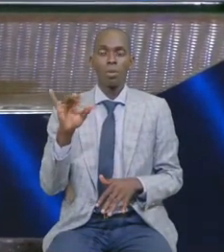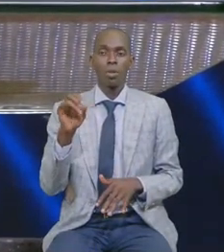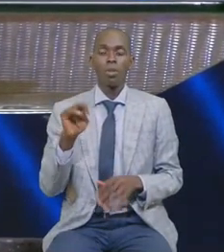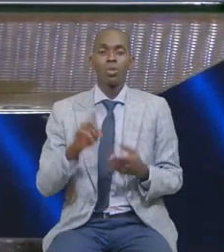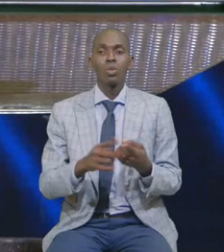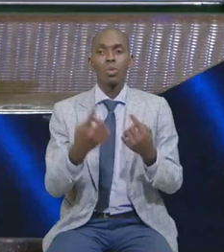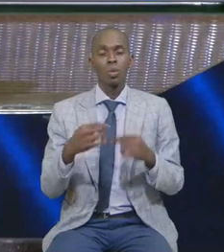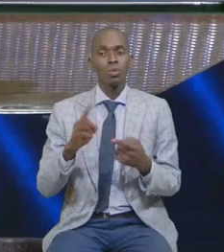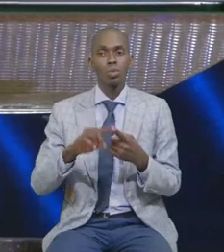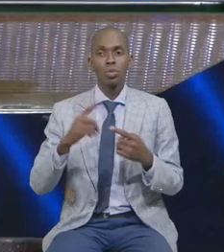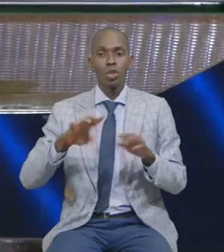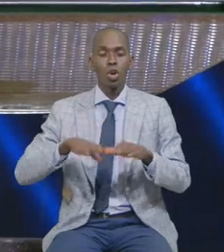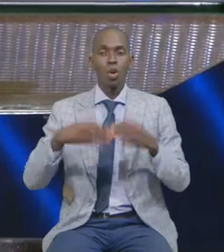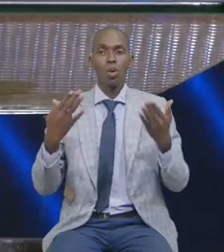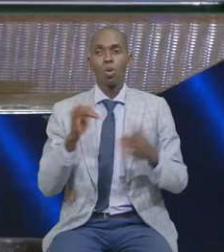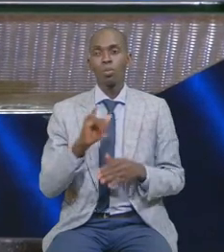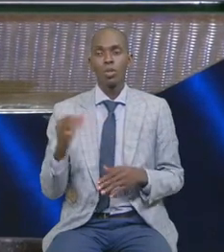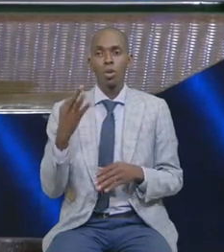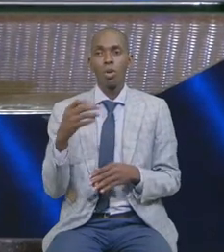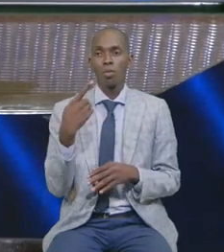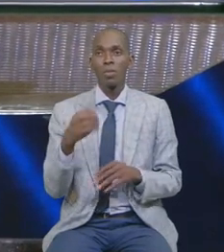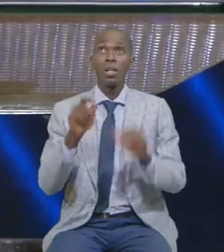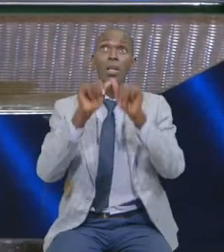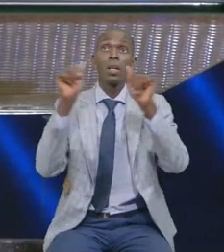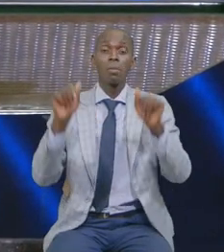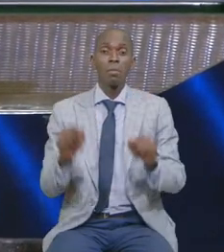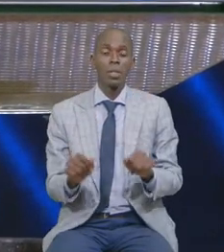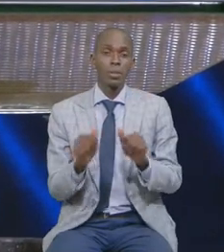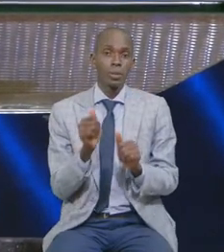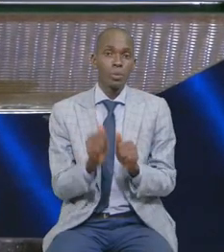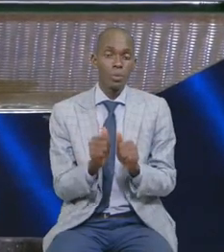nation of the image which